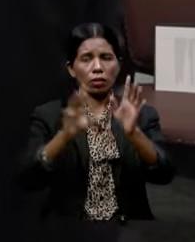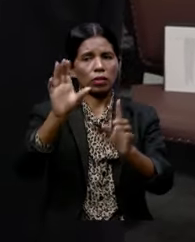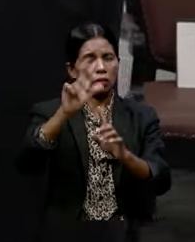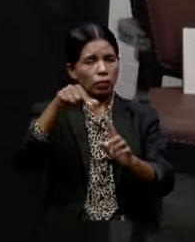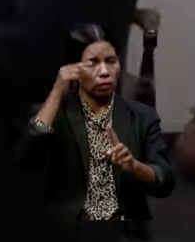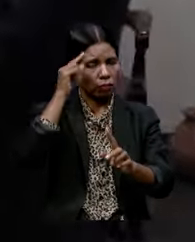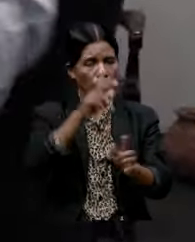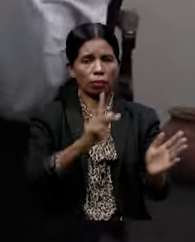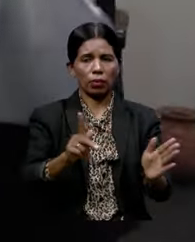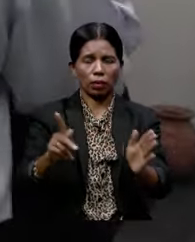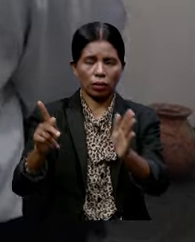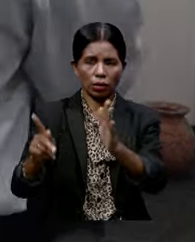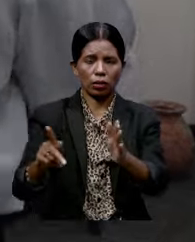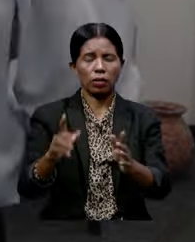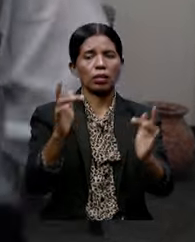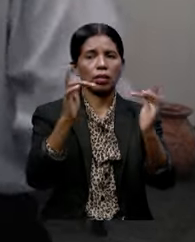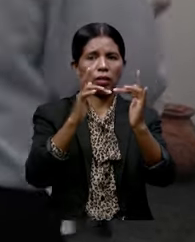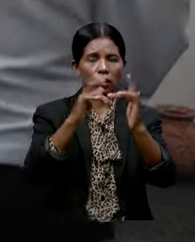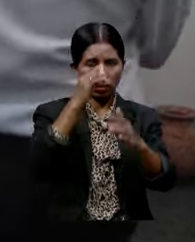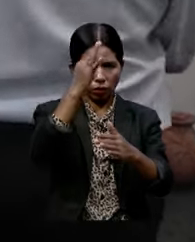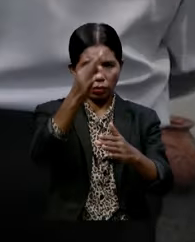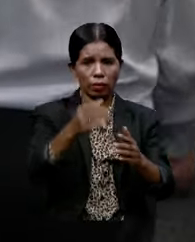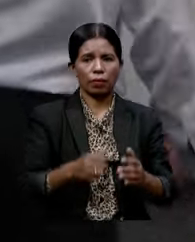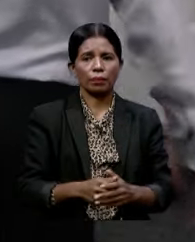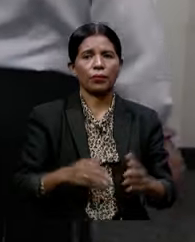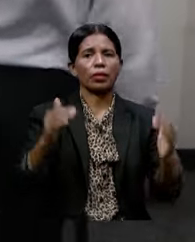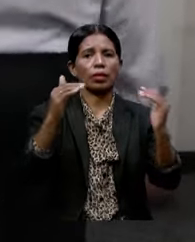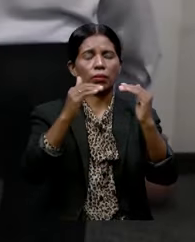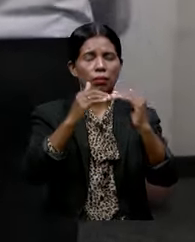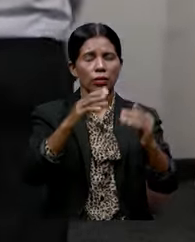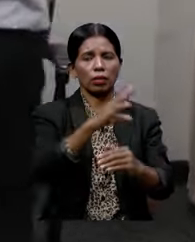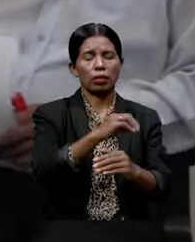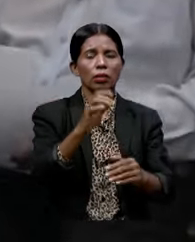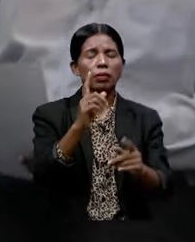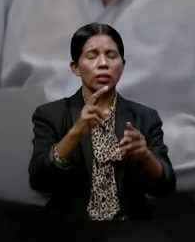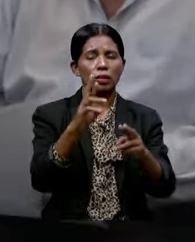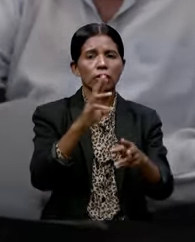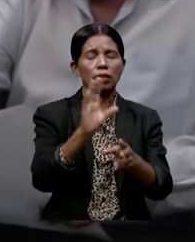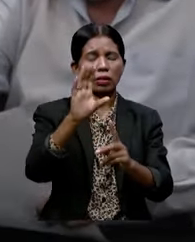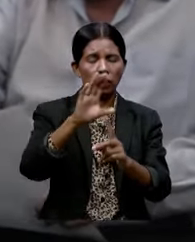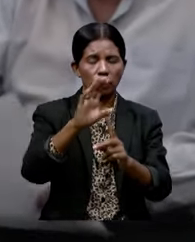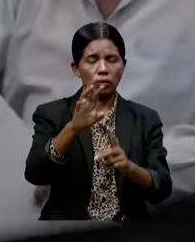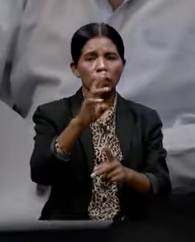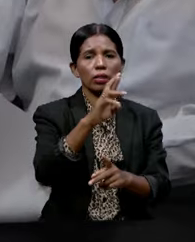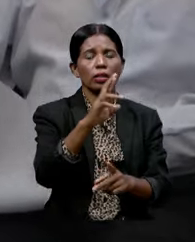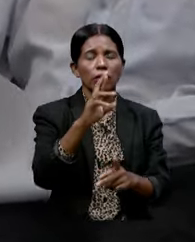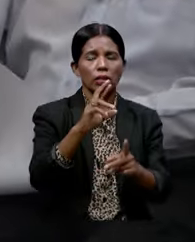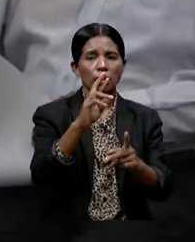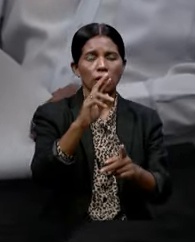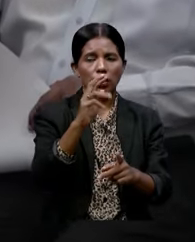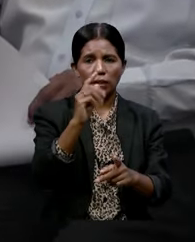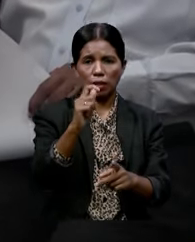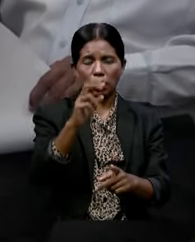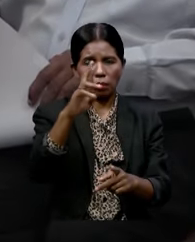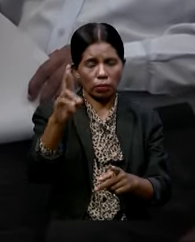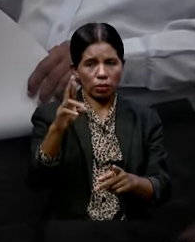konaba plano operador Telemor nian ye futuro. Afoi na encontro CEO Telemor hateten sefi governo husu operador telekomunikasaun Telemor